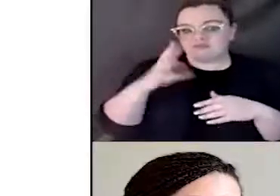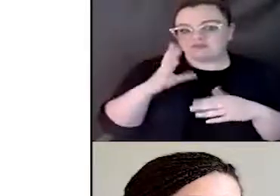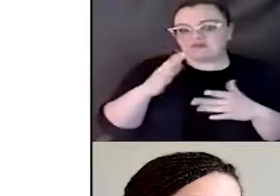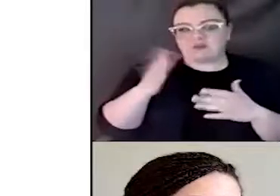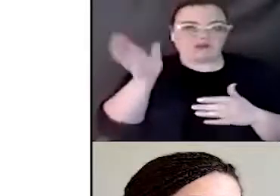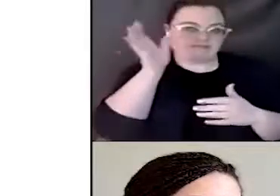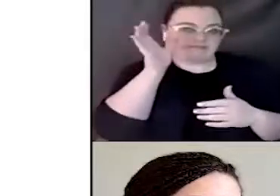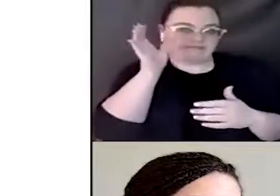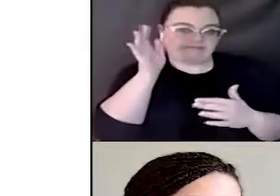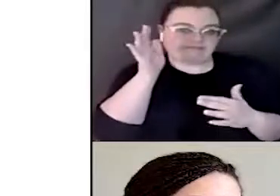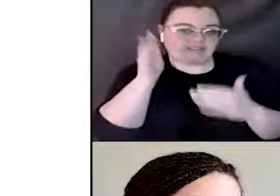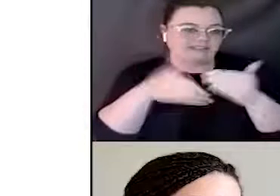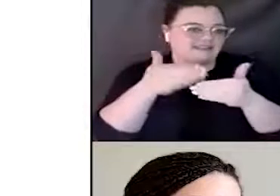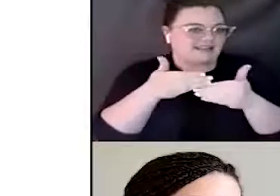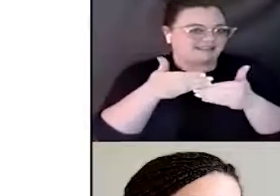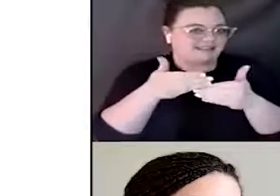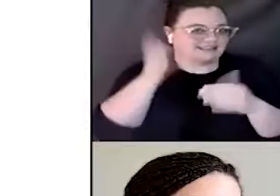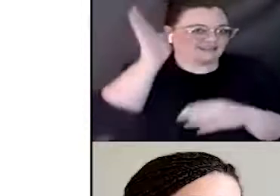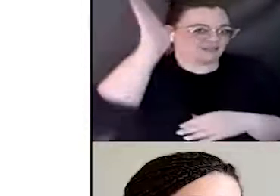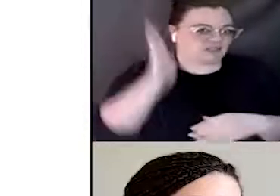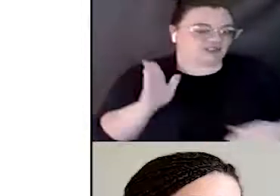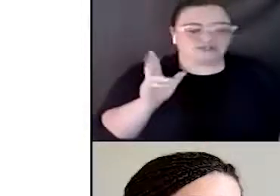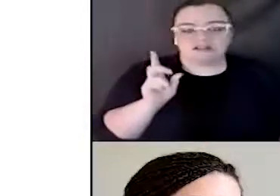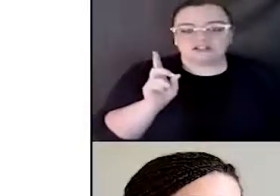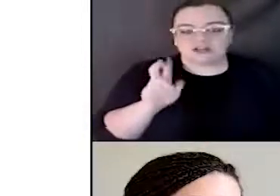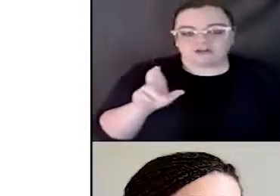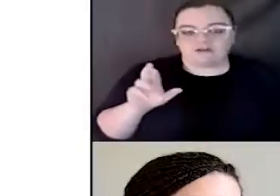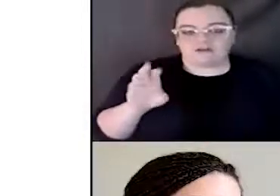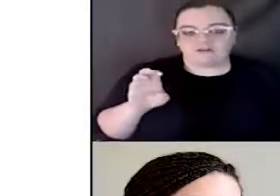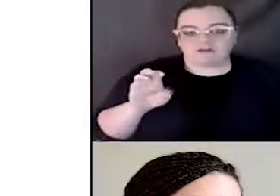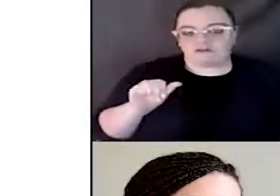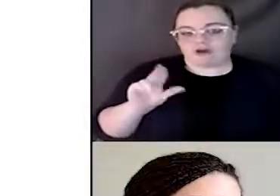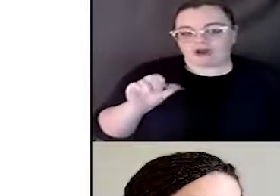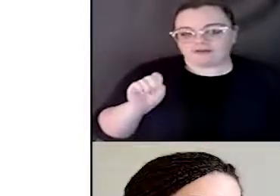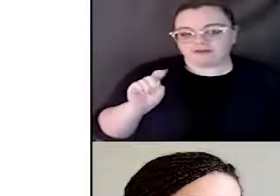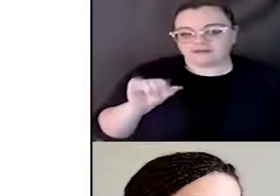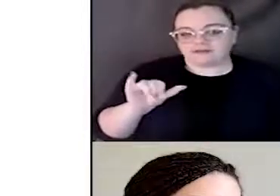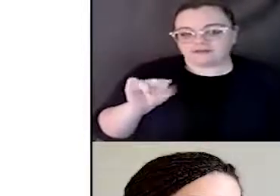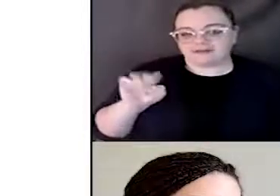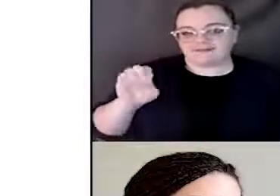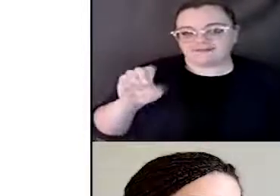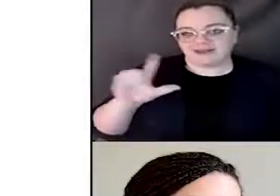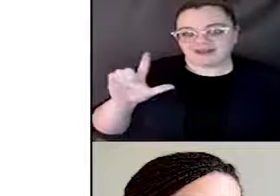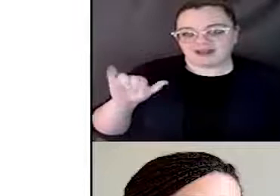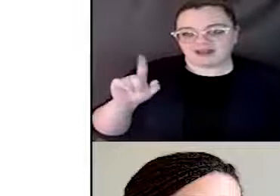we're going to move to another presenter, and let's see, that will be